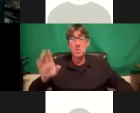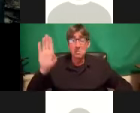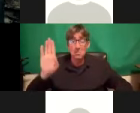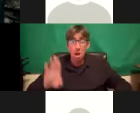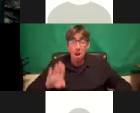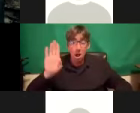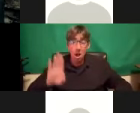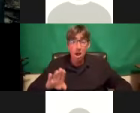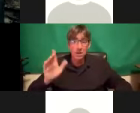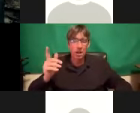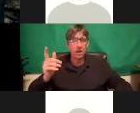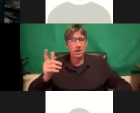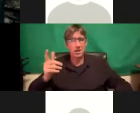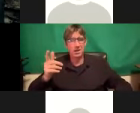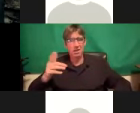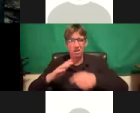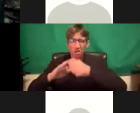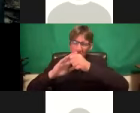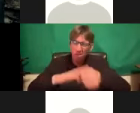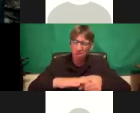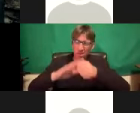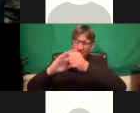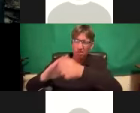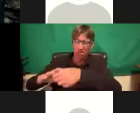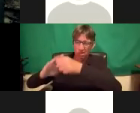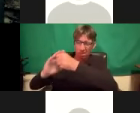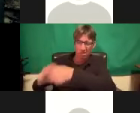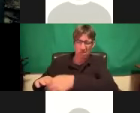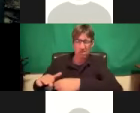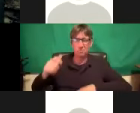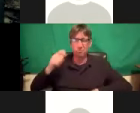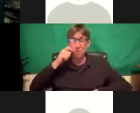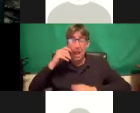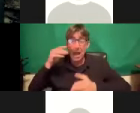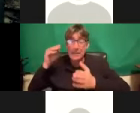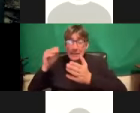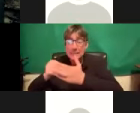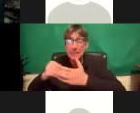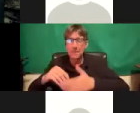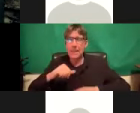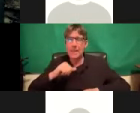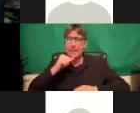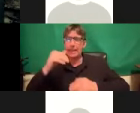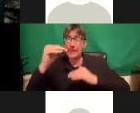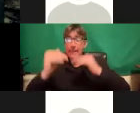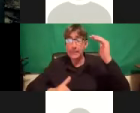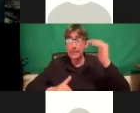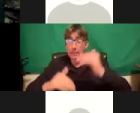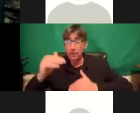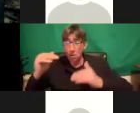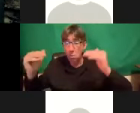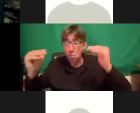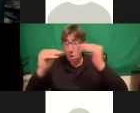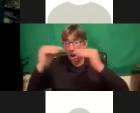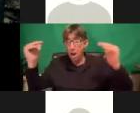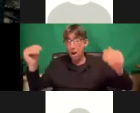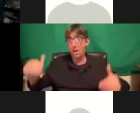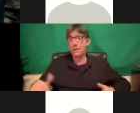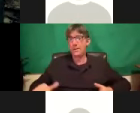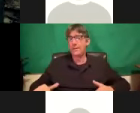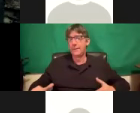to perpetuate systemic inequalities, systemic racism, in thinking about what lines are